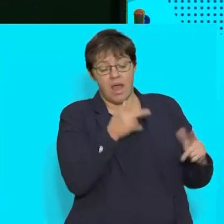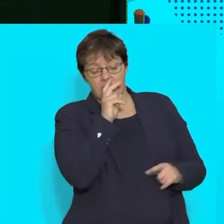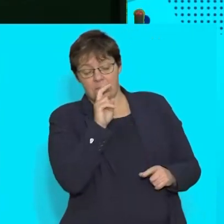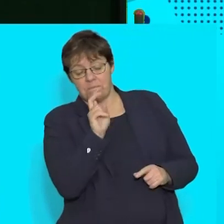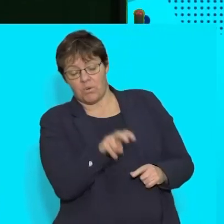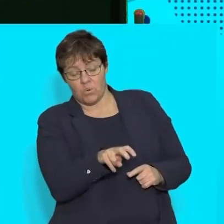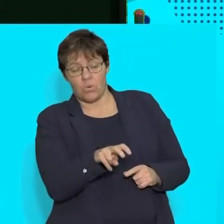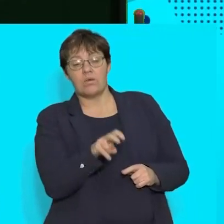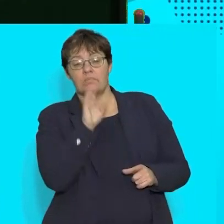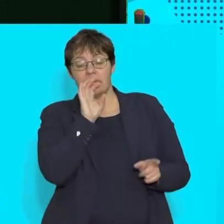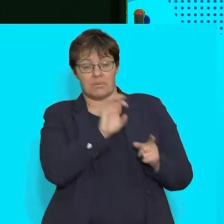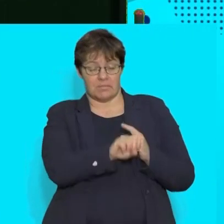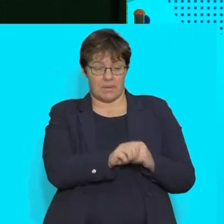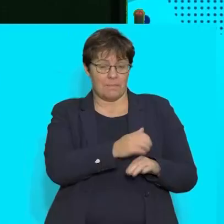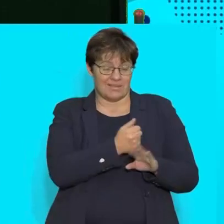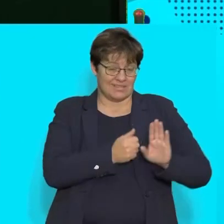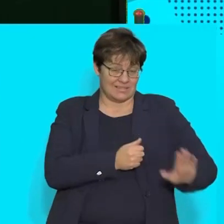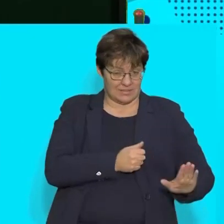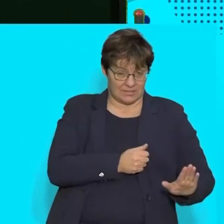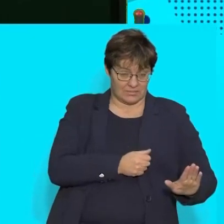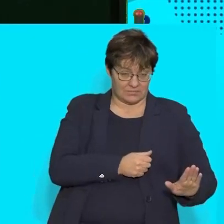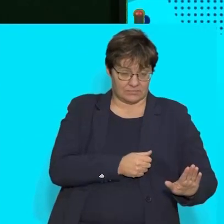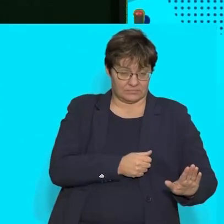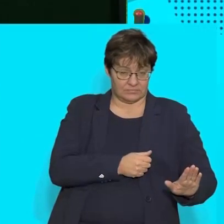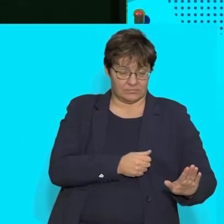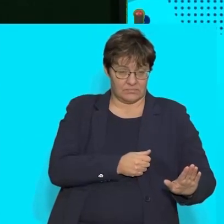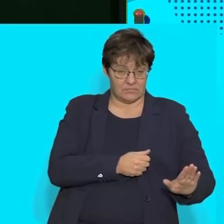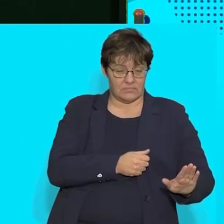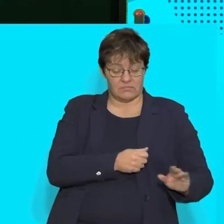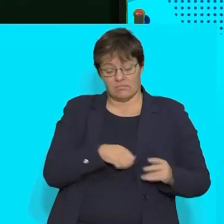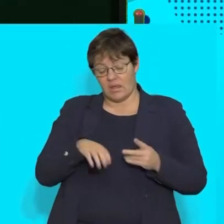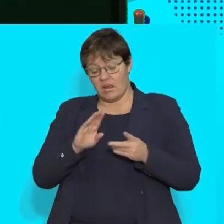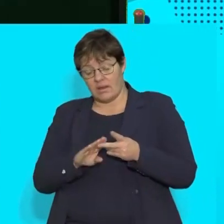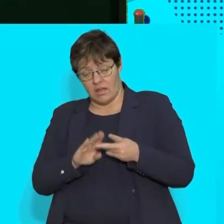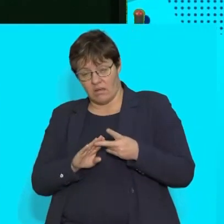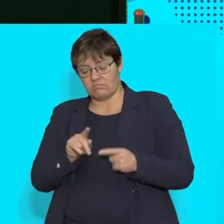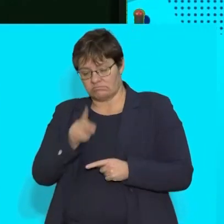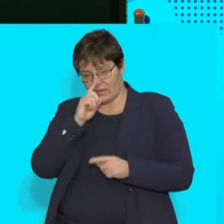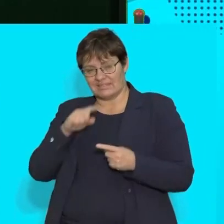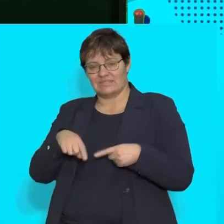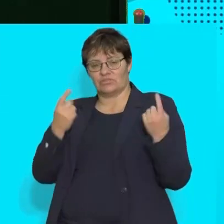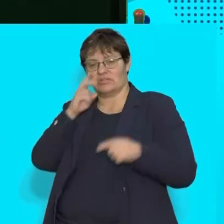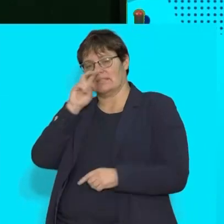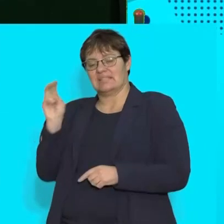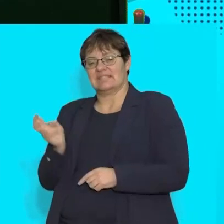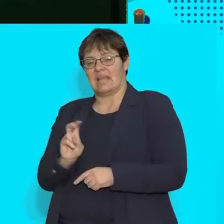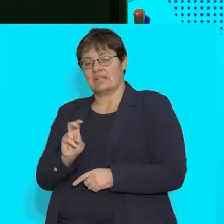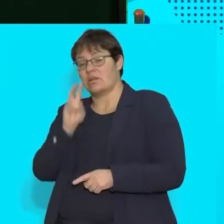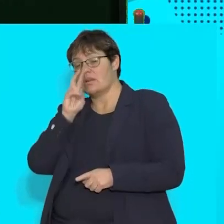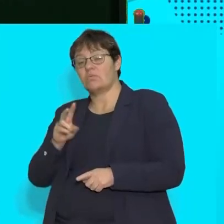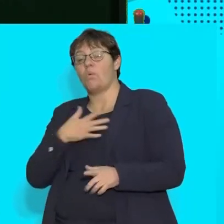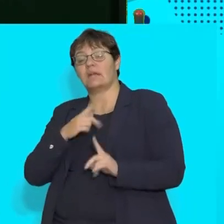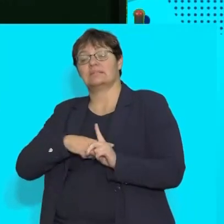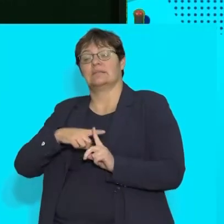see individuals at night was based on their color of their fur. Now we're looking at a different selection